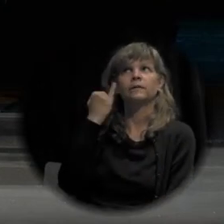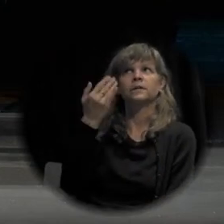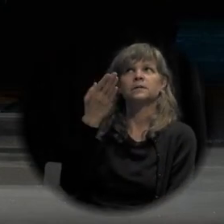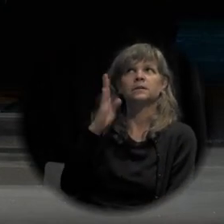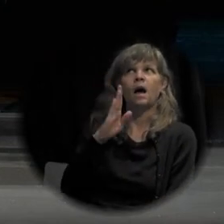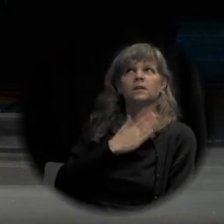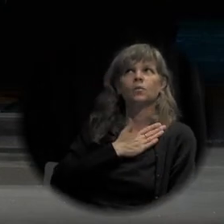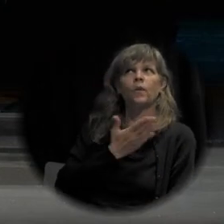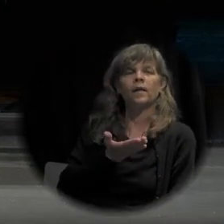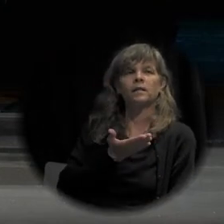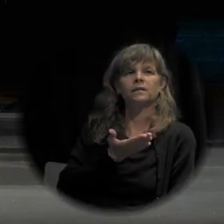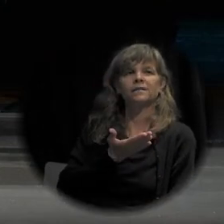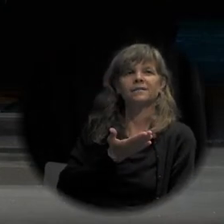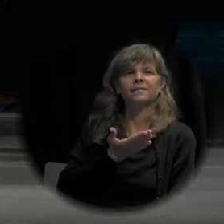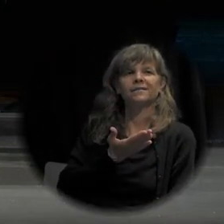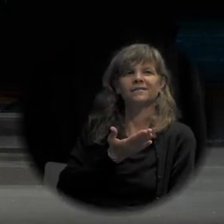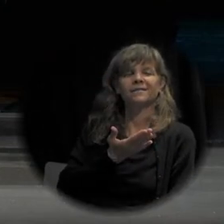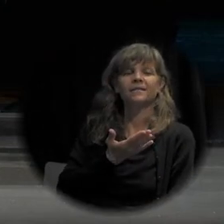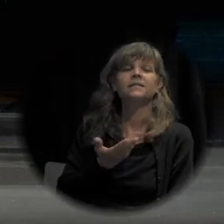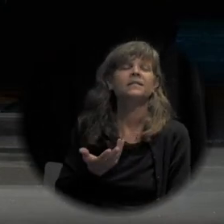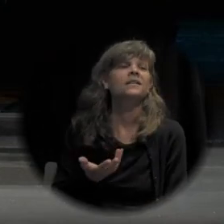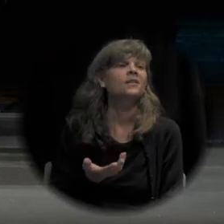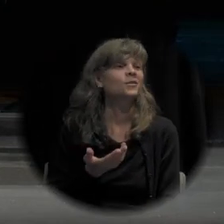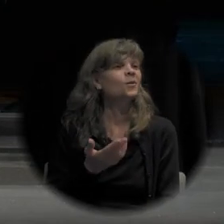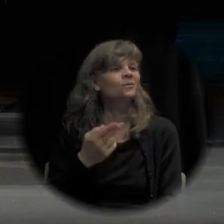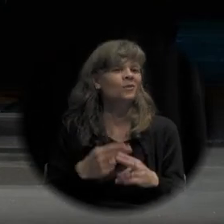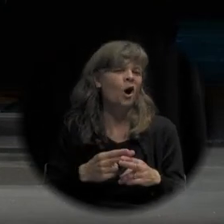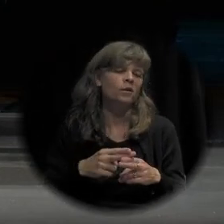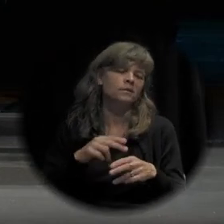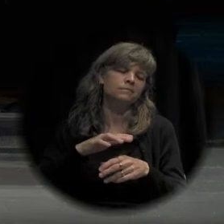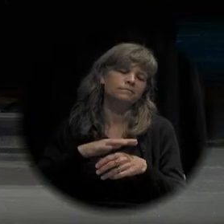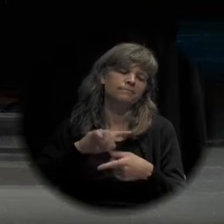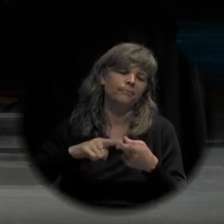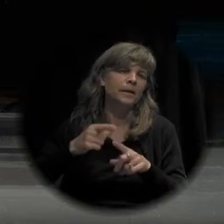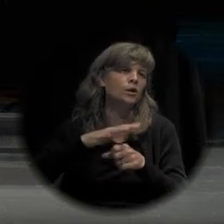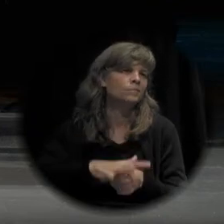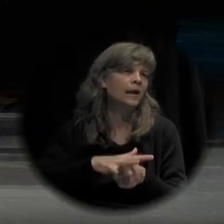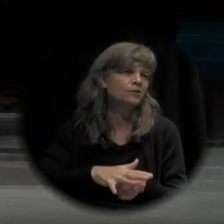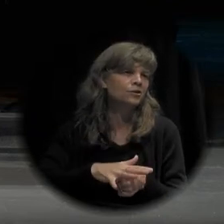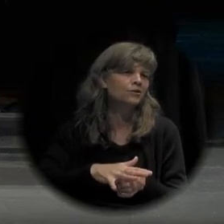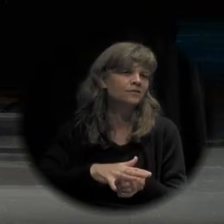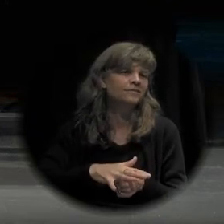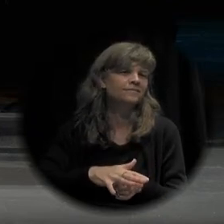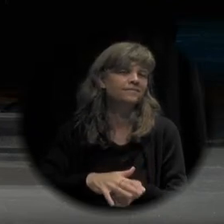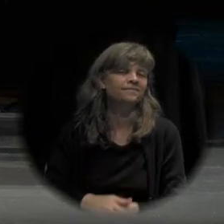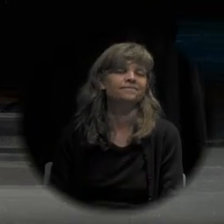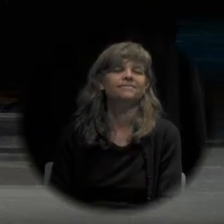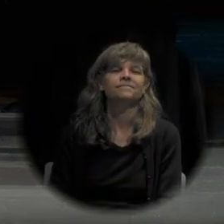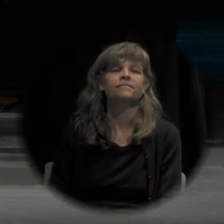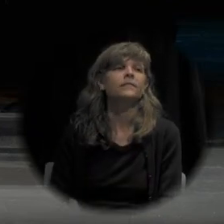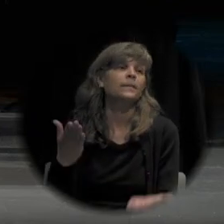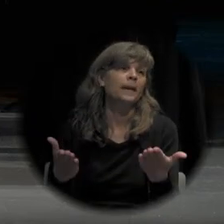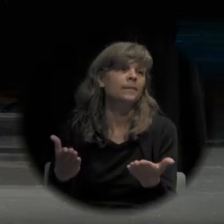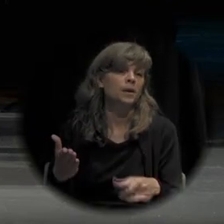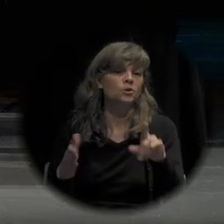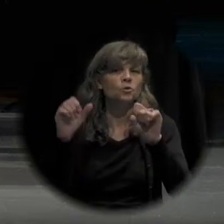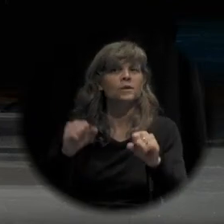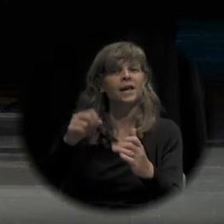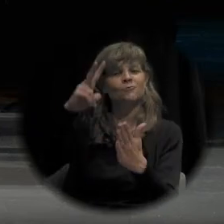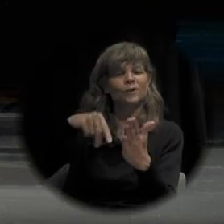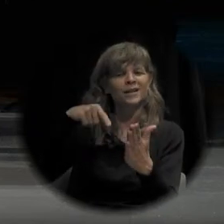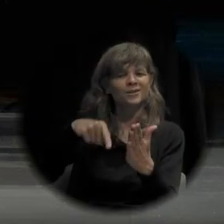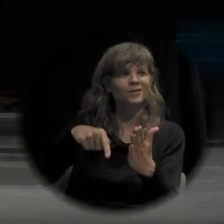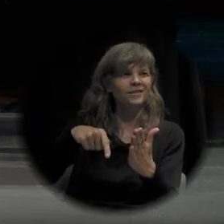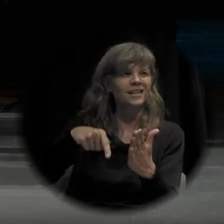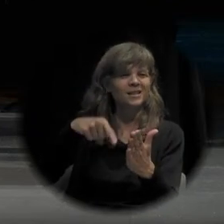reason. In the narrative that we have up to this point, and I'd really encourage you to go back and read some of this, maybe this afternoon or the rest of the week, sometime or